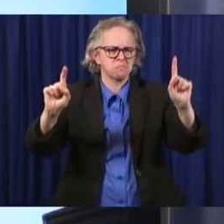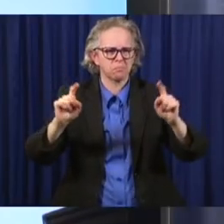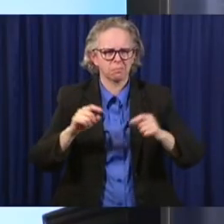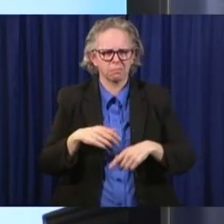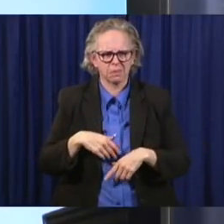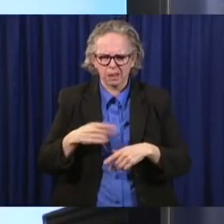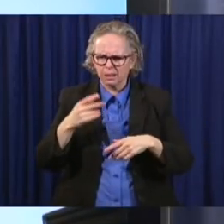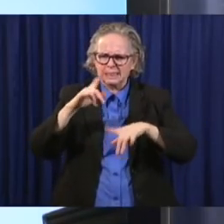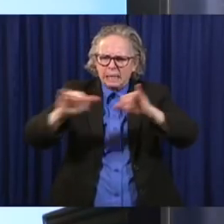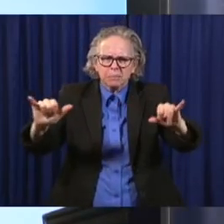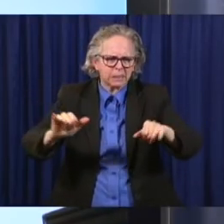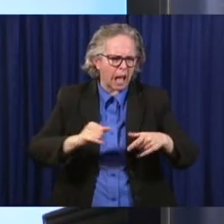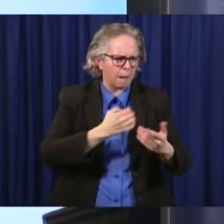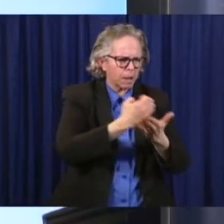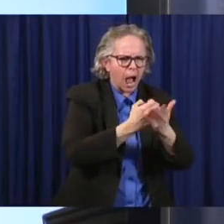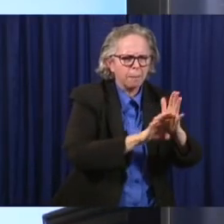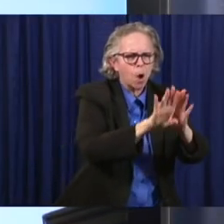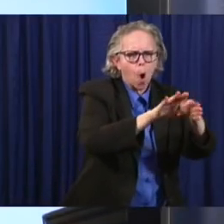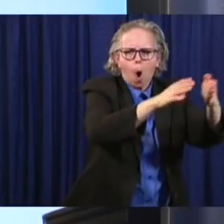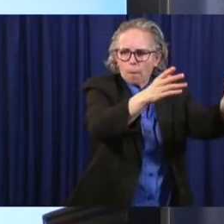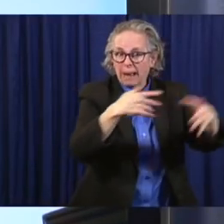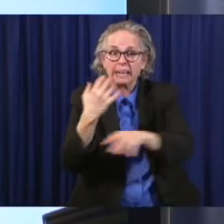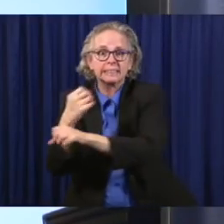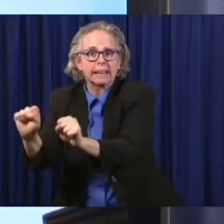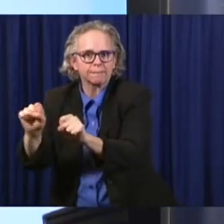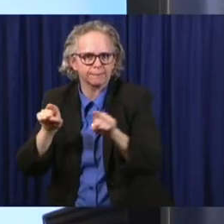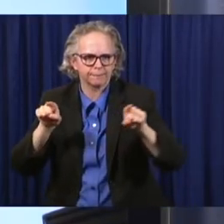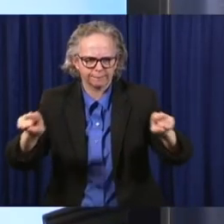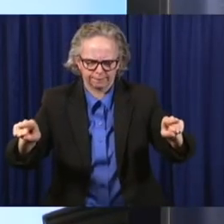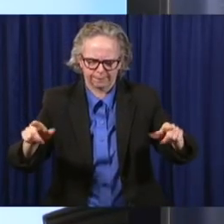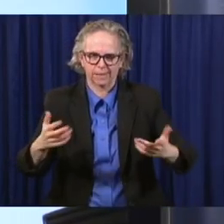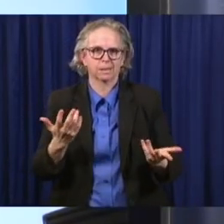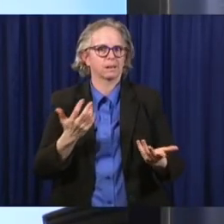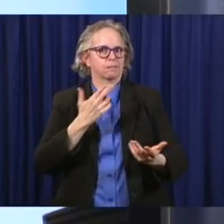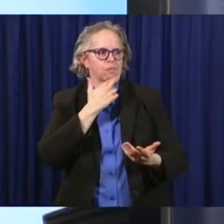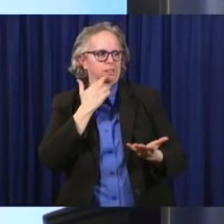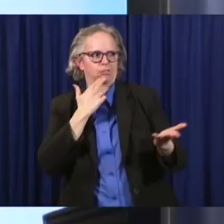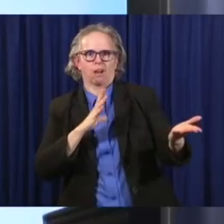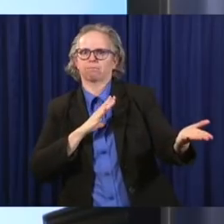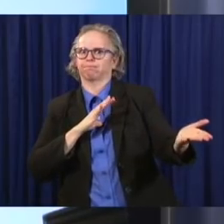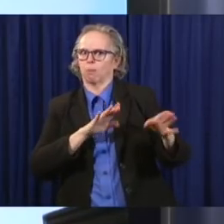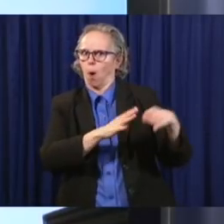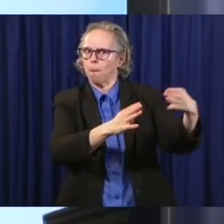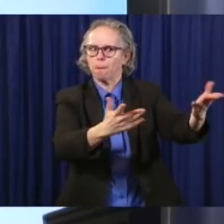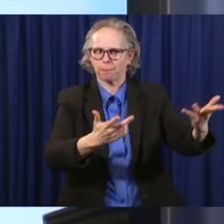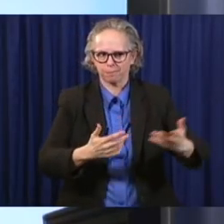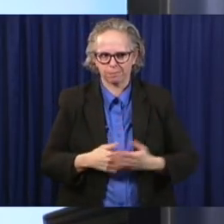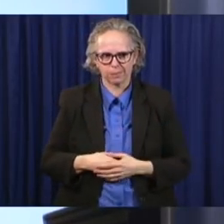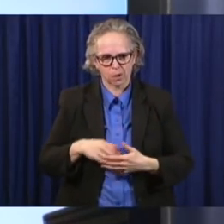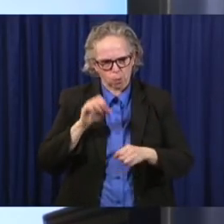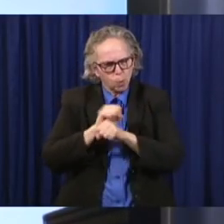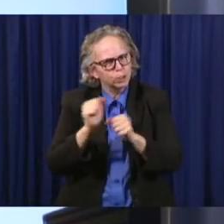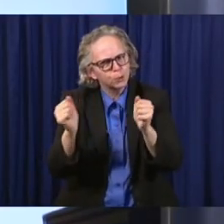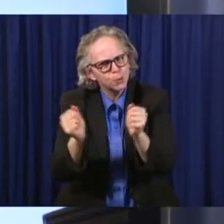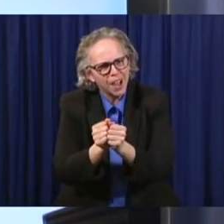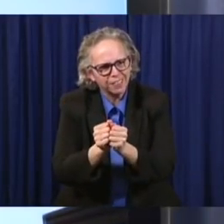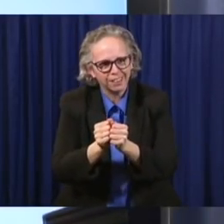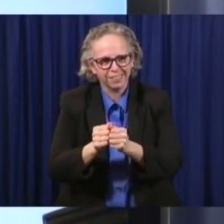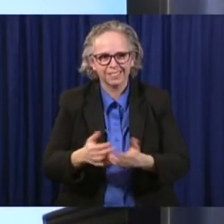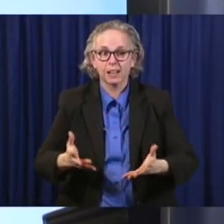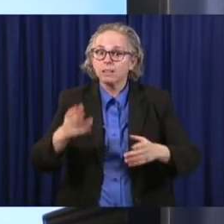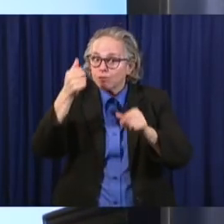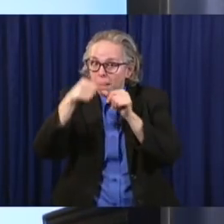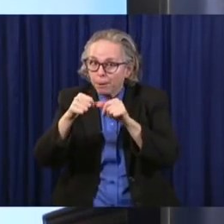our restaurants reopened. So let's work through this together. We're asking everyone to don your masks. Please be respectful